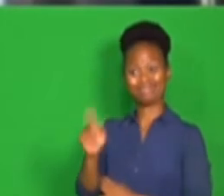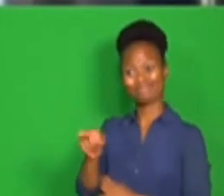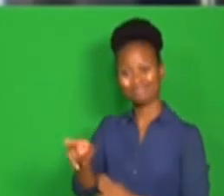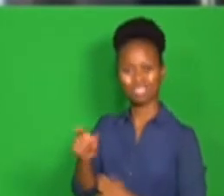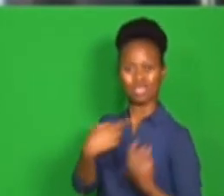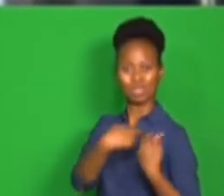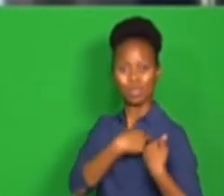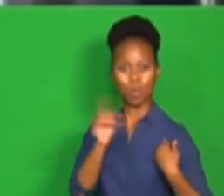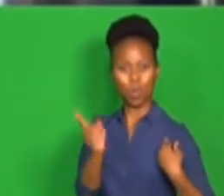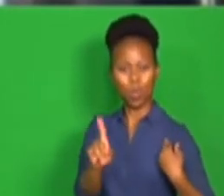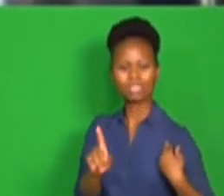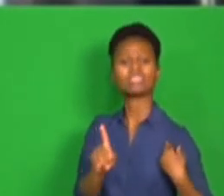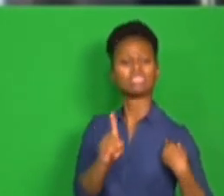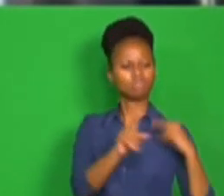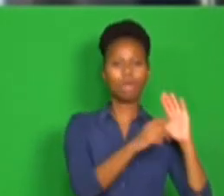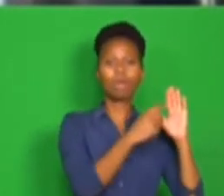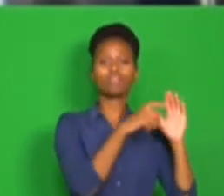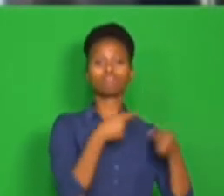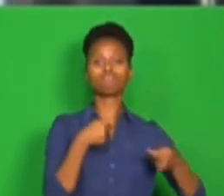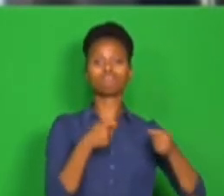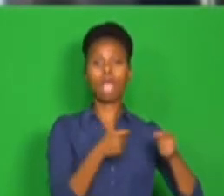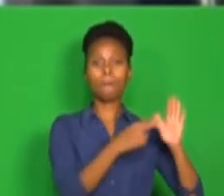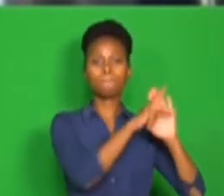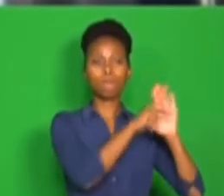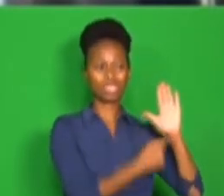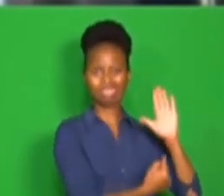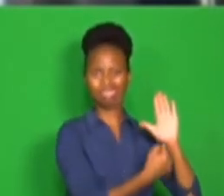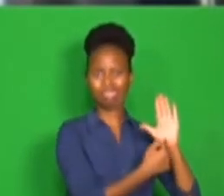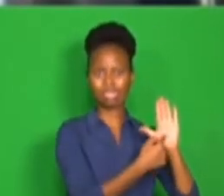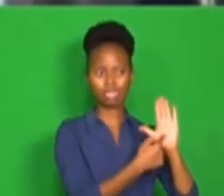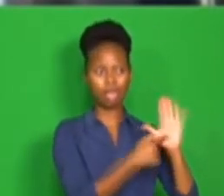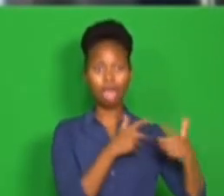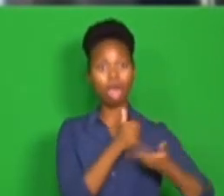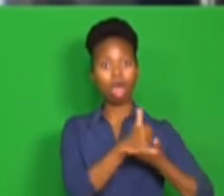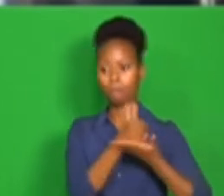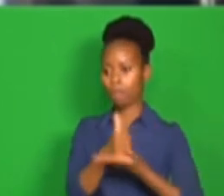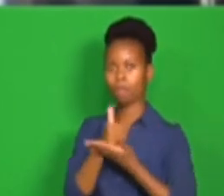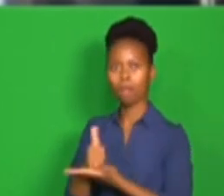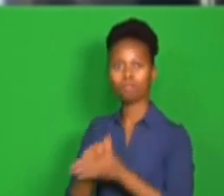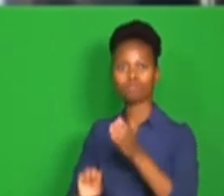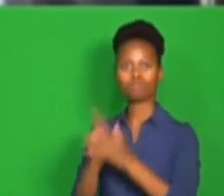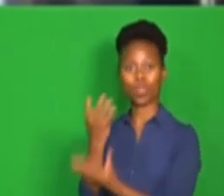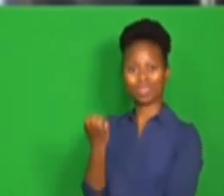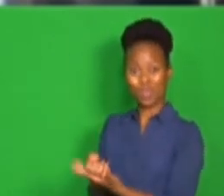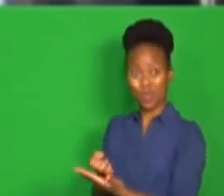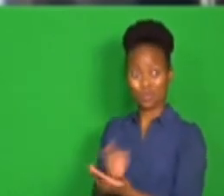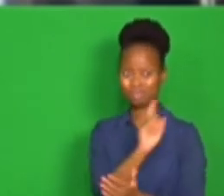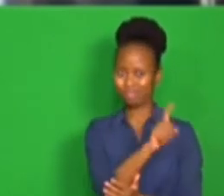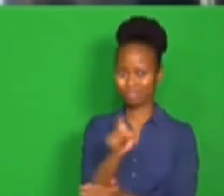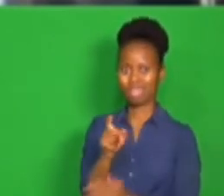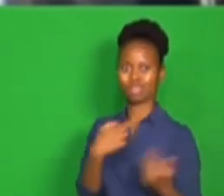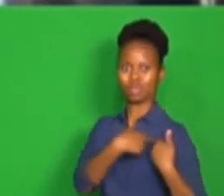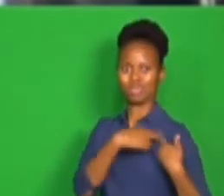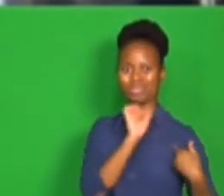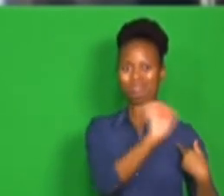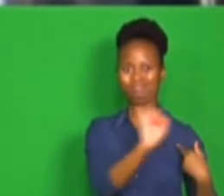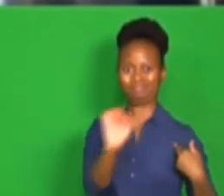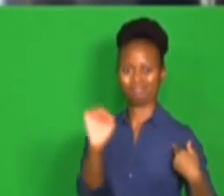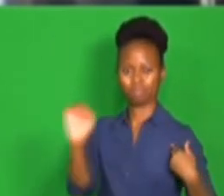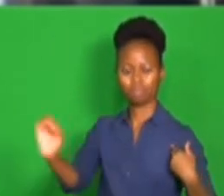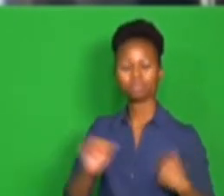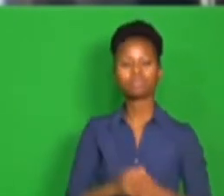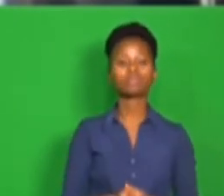the structural reforms that are required to lift the potential growth rate of the economy. And